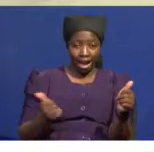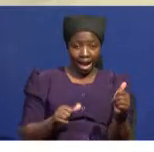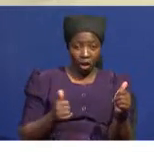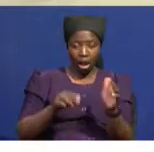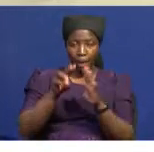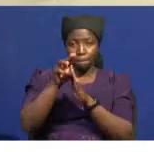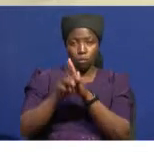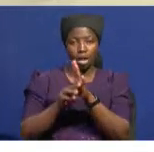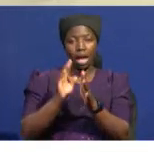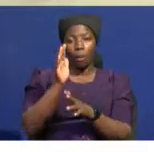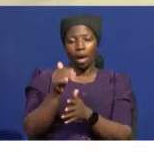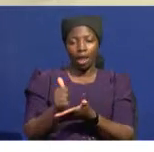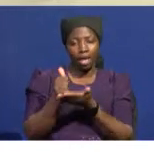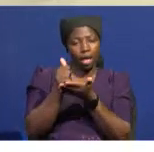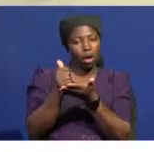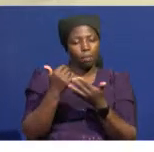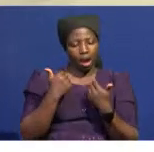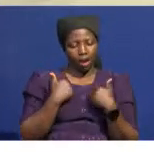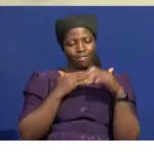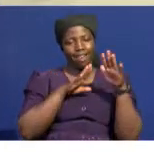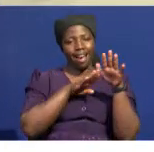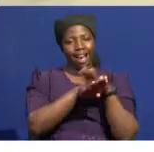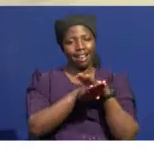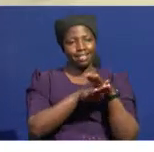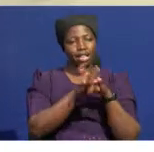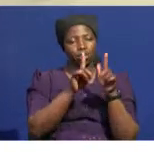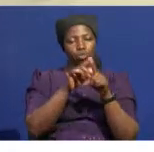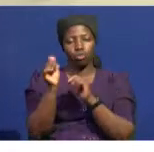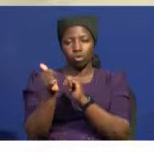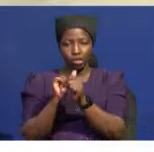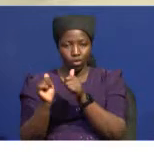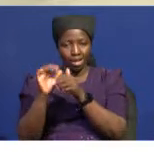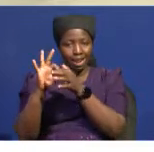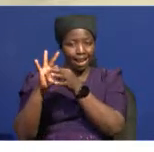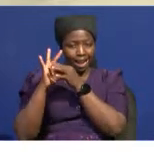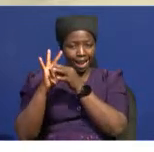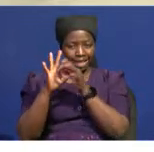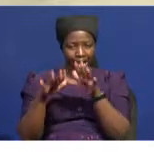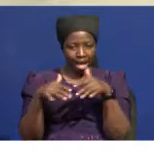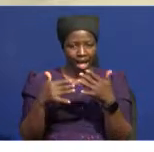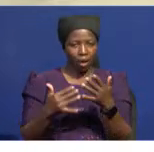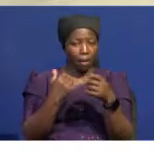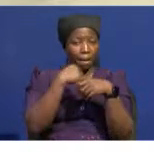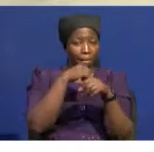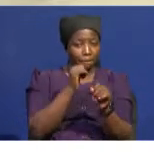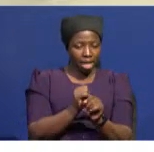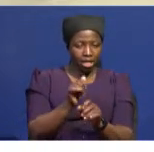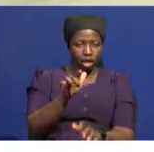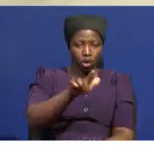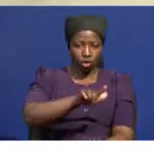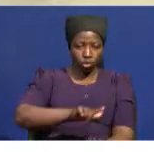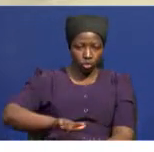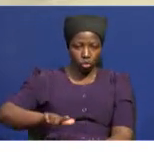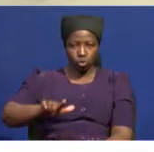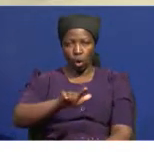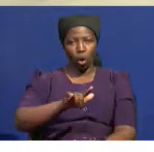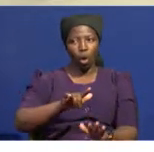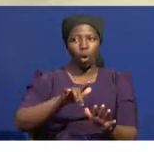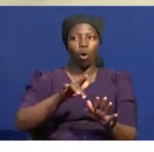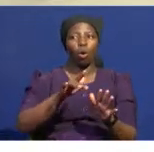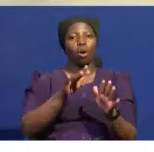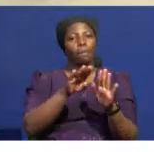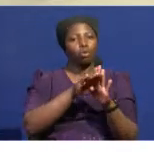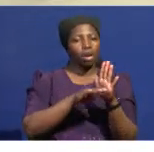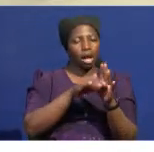will facilitate access to sports and culture by creating tailored local infrastructure in our